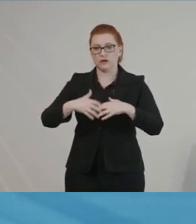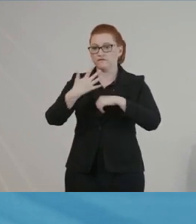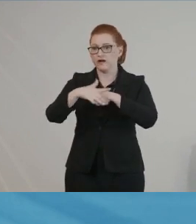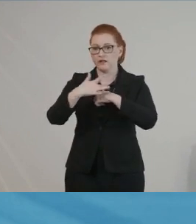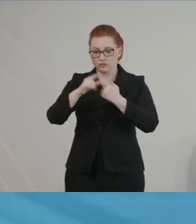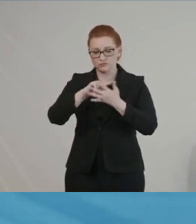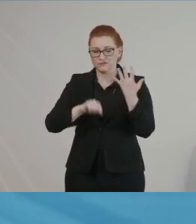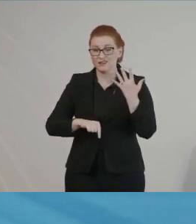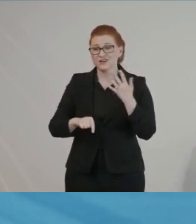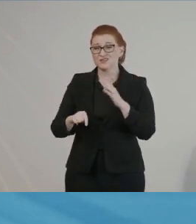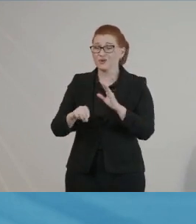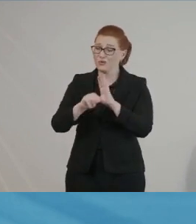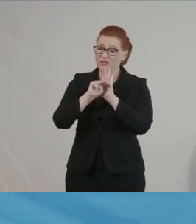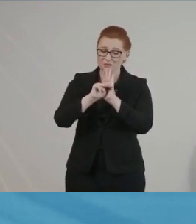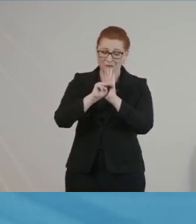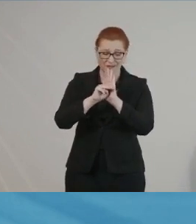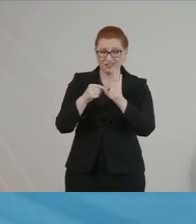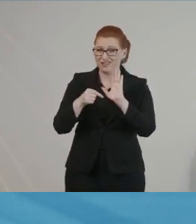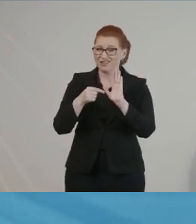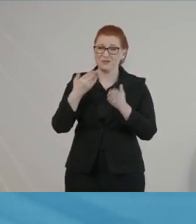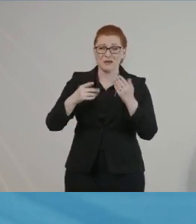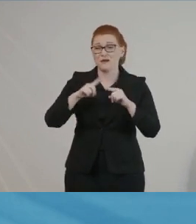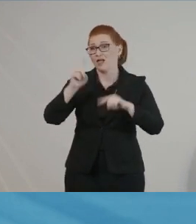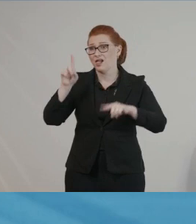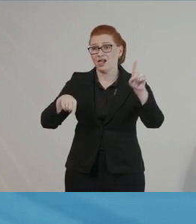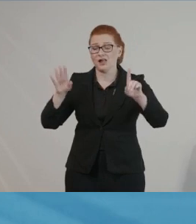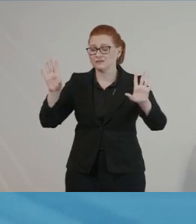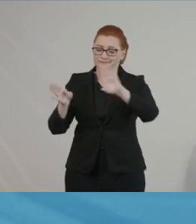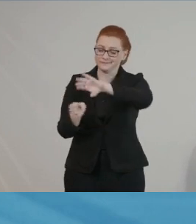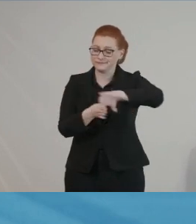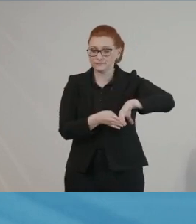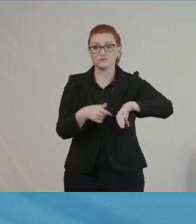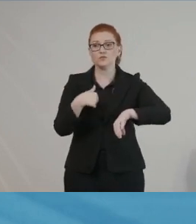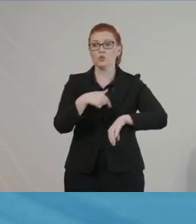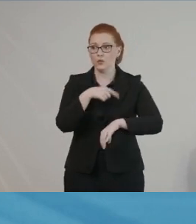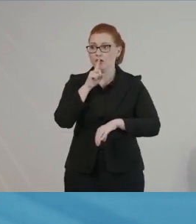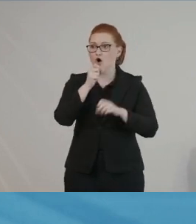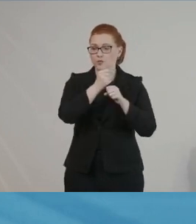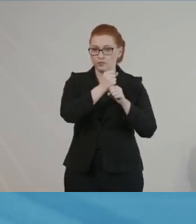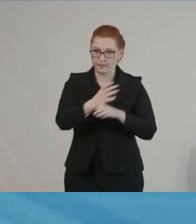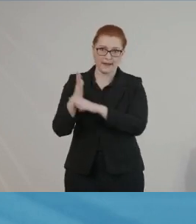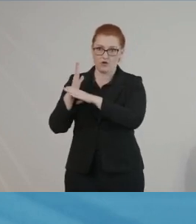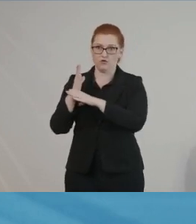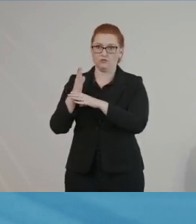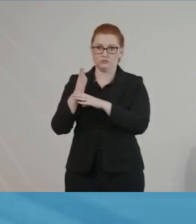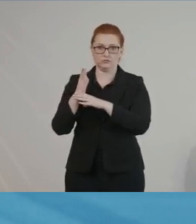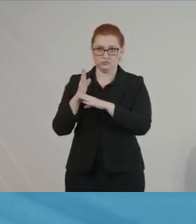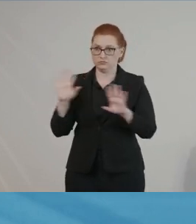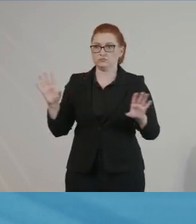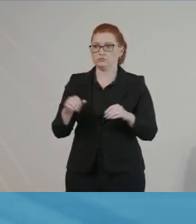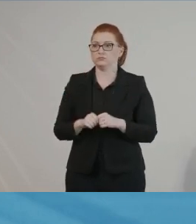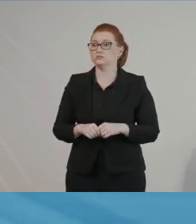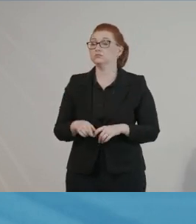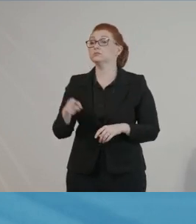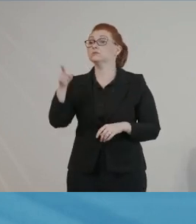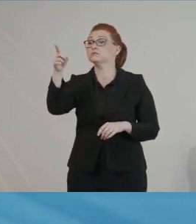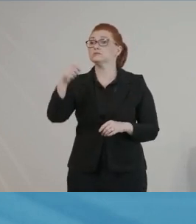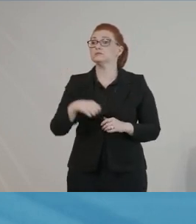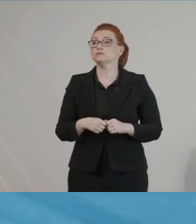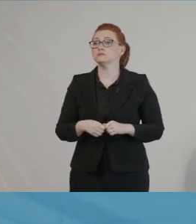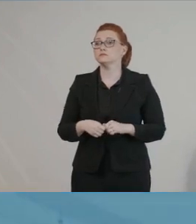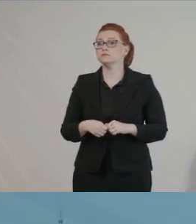these models happens to be right, we're prepared. We're gonna go to AP, we have time for just a few more. Dr.